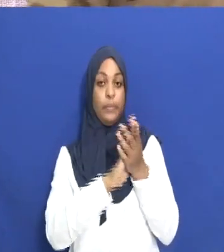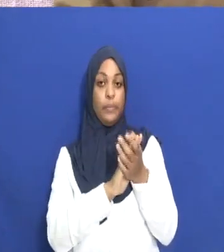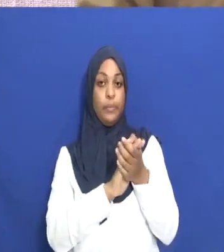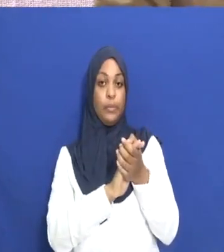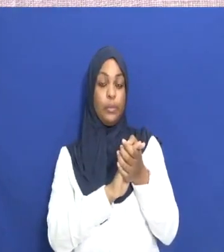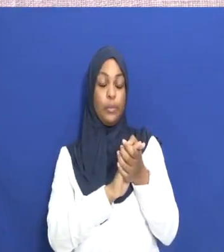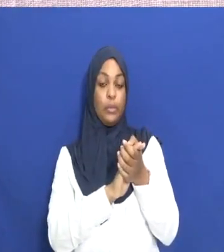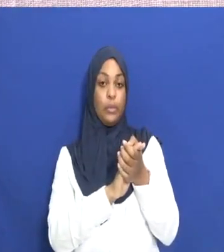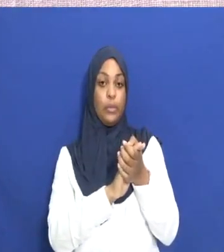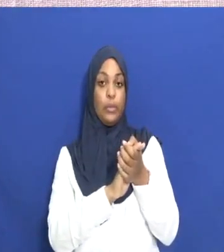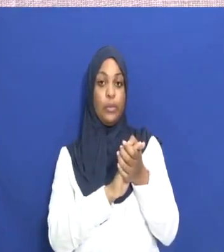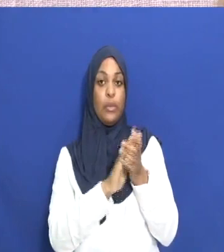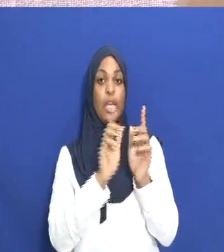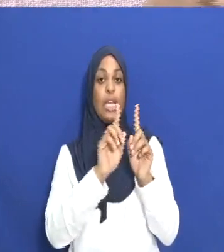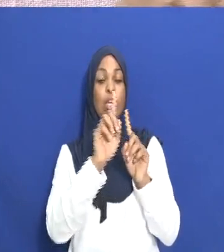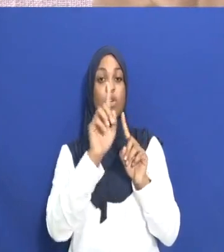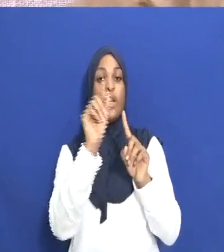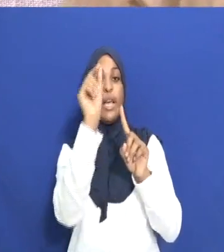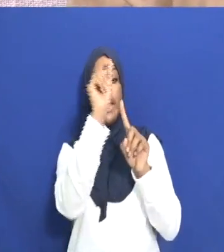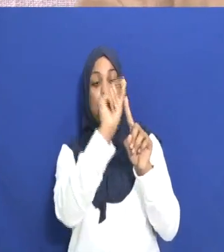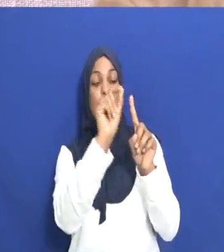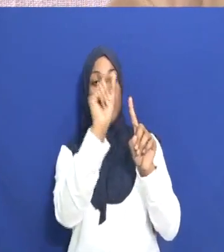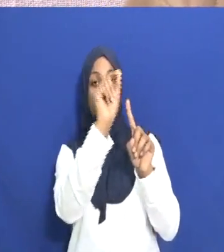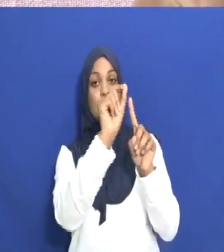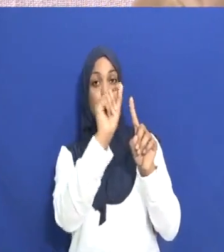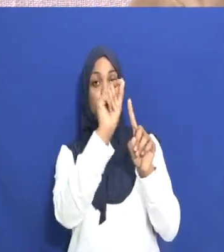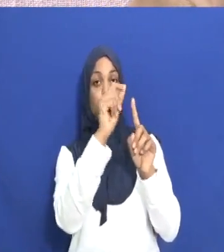8 exponent 2.